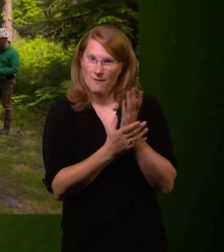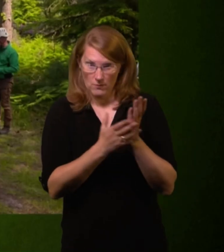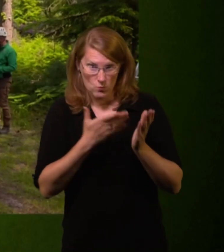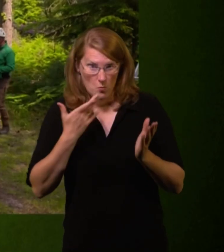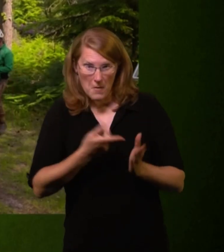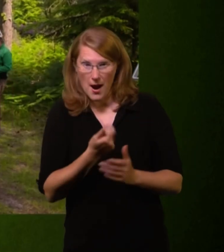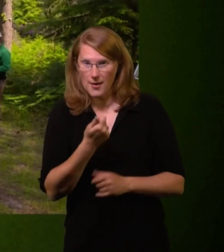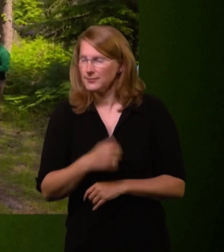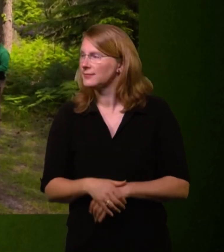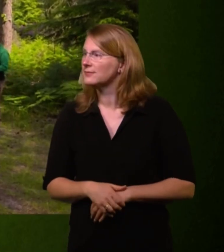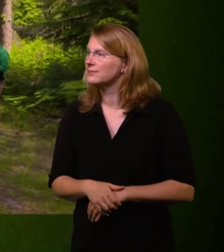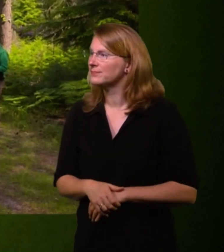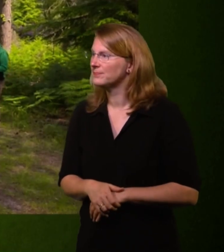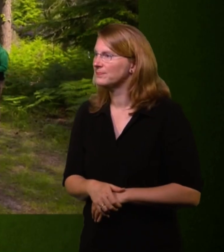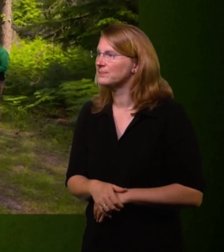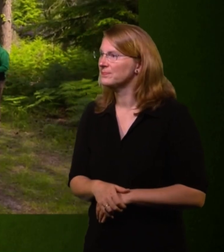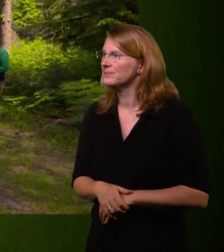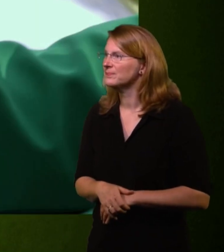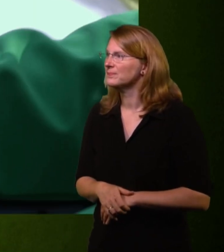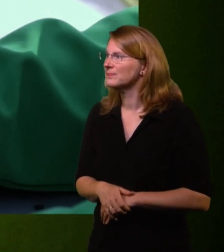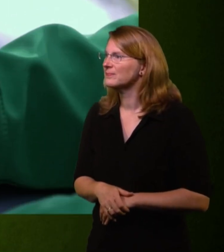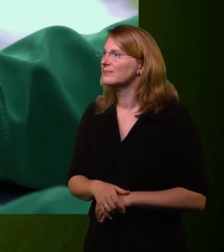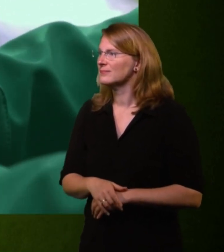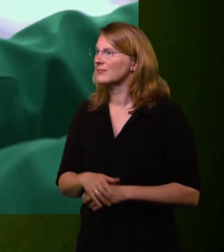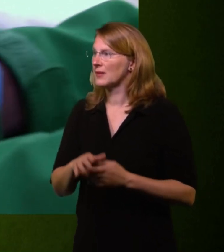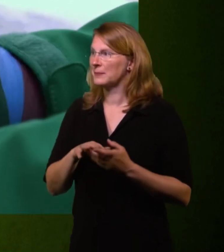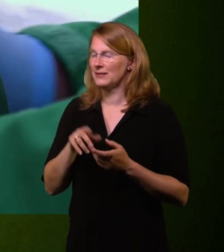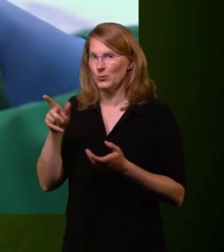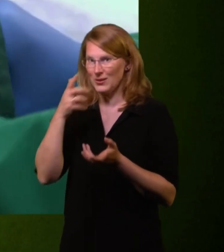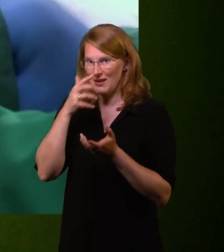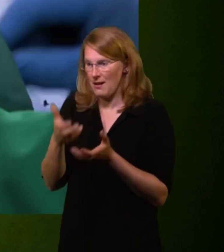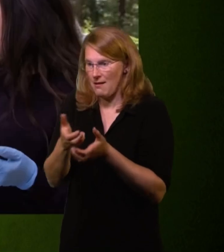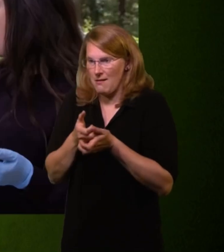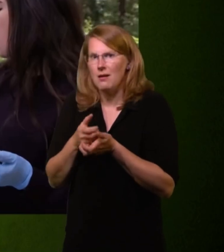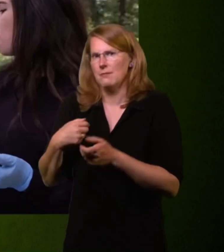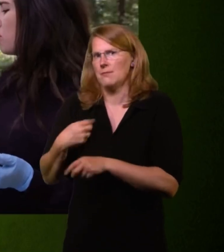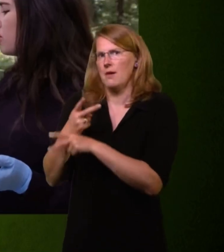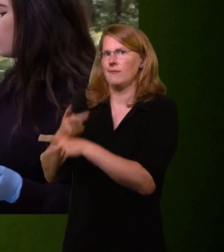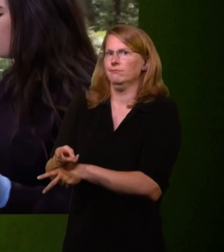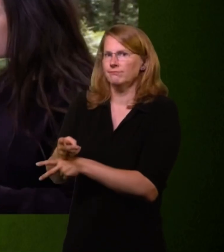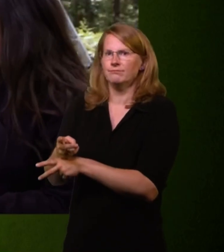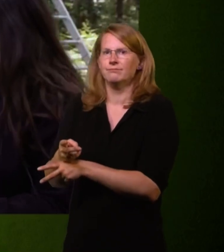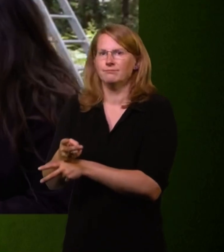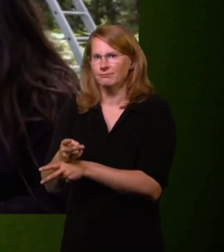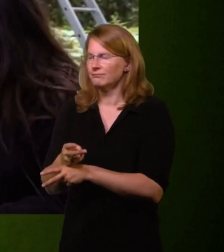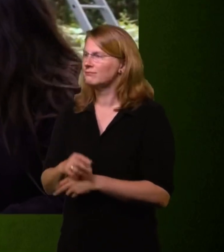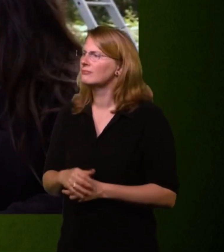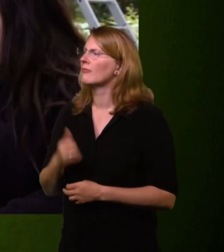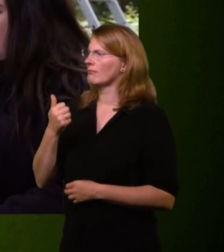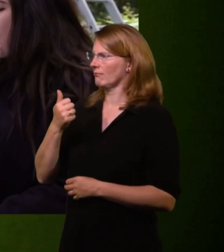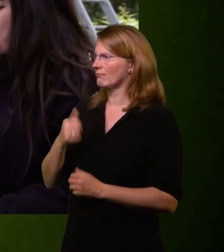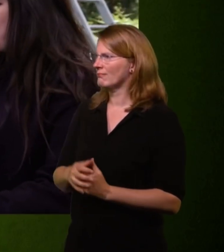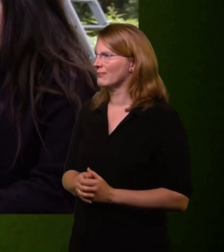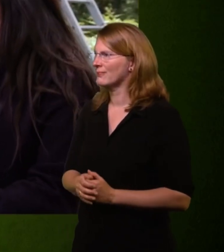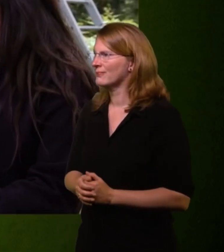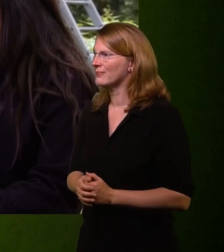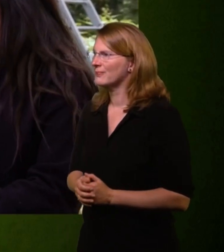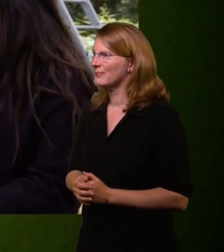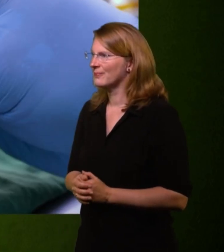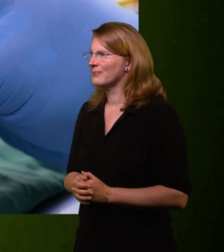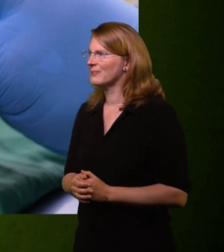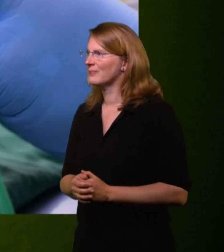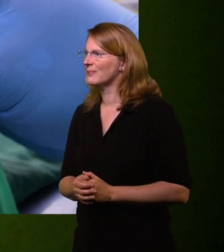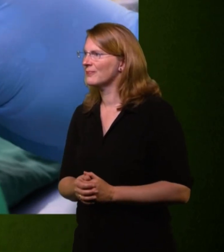on. You can handle them under my species licence. Great. Oh, look. OK.